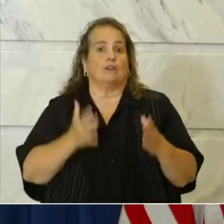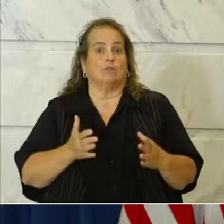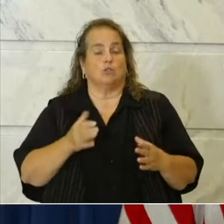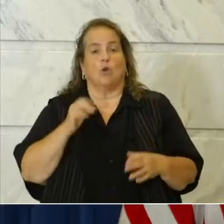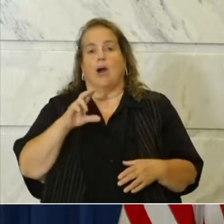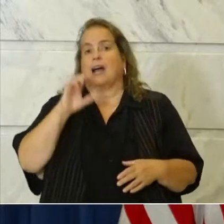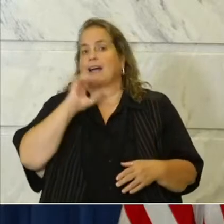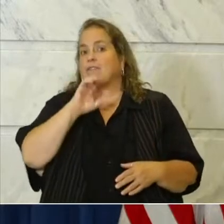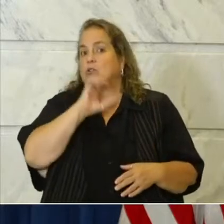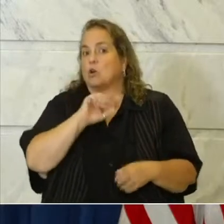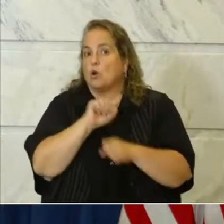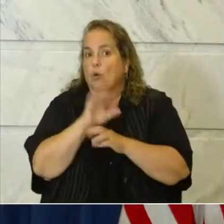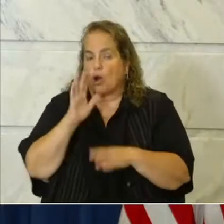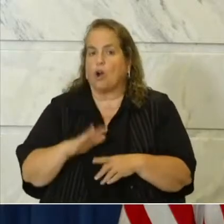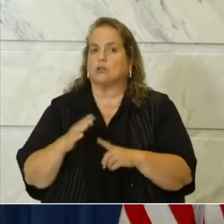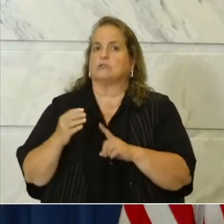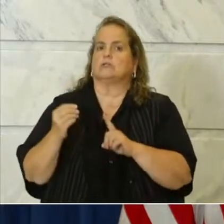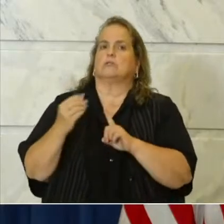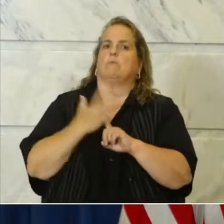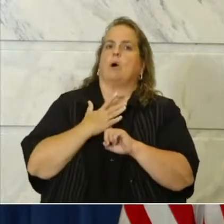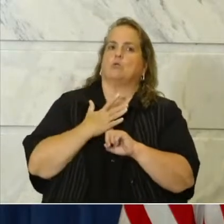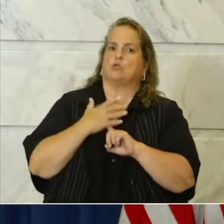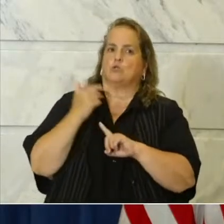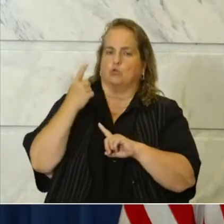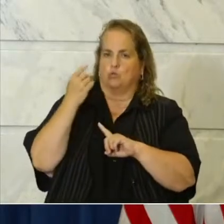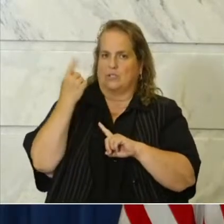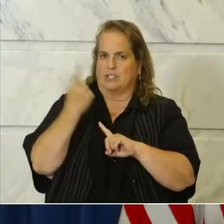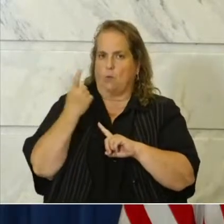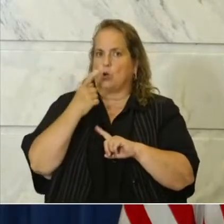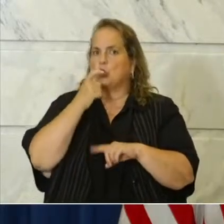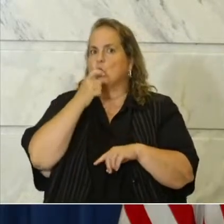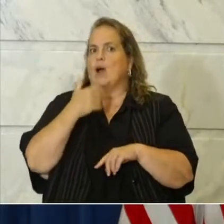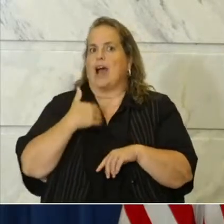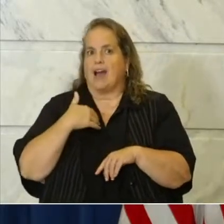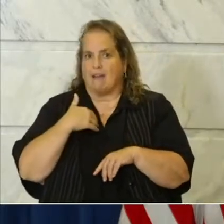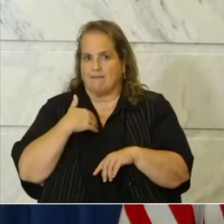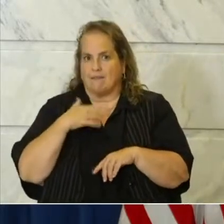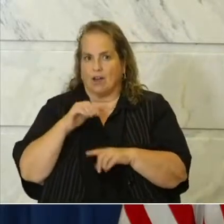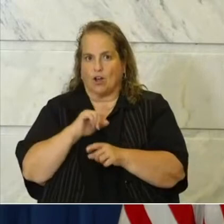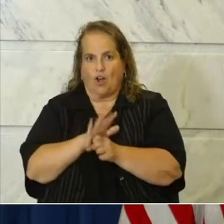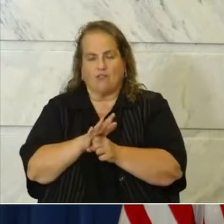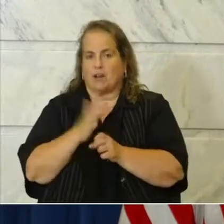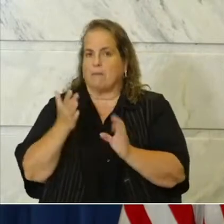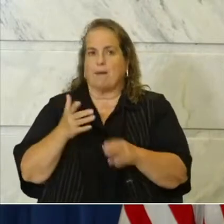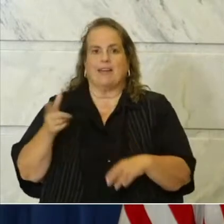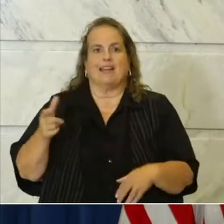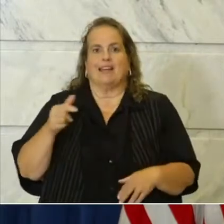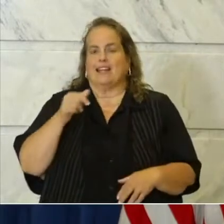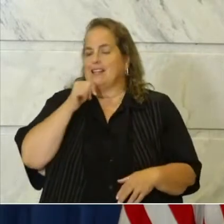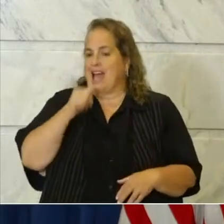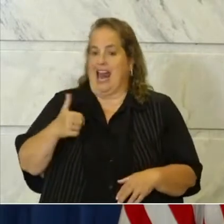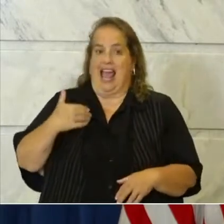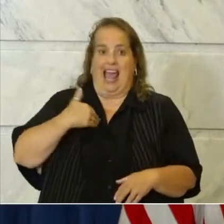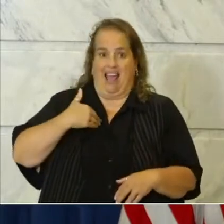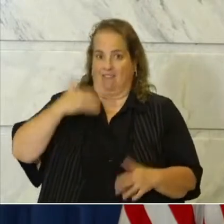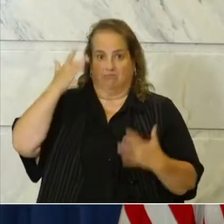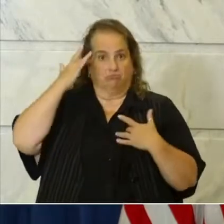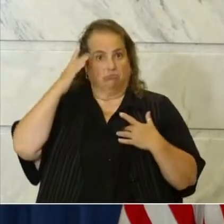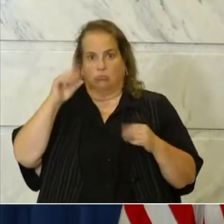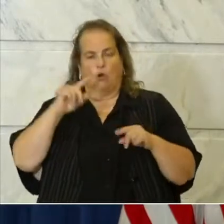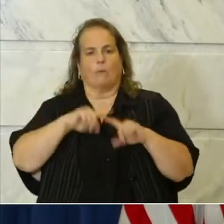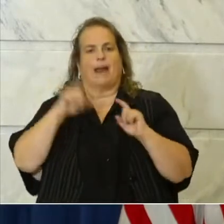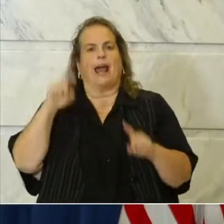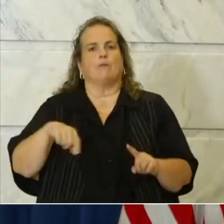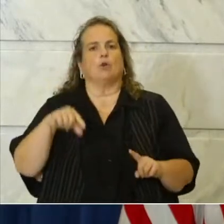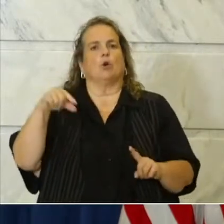cafeteria workers are exposed to someone and not necessarily contracted the virus, but has to be quarantined until they get a